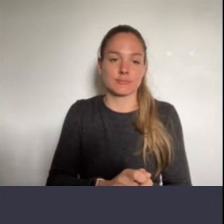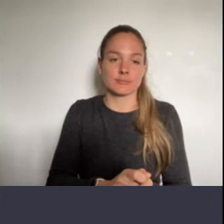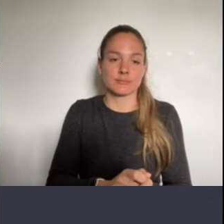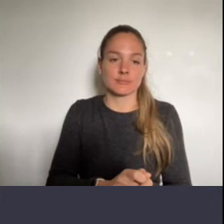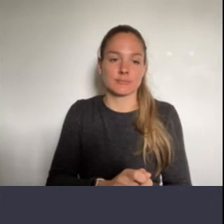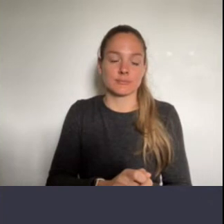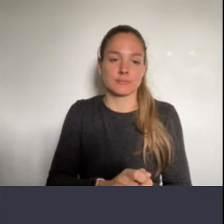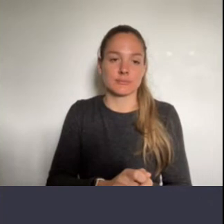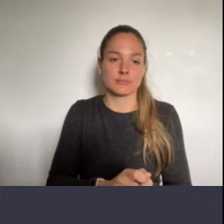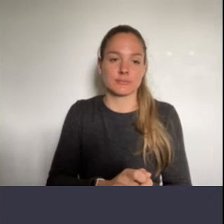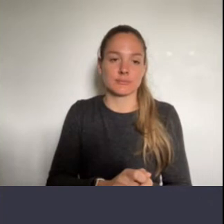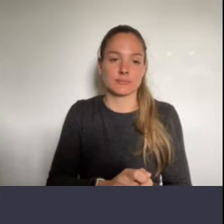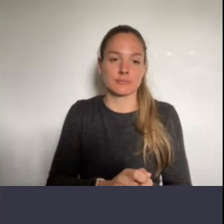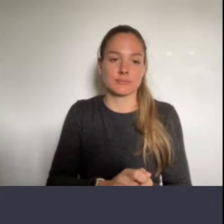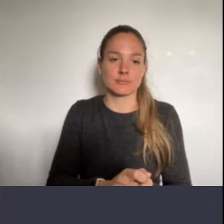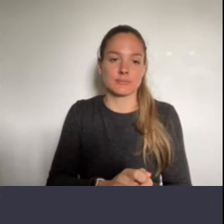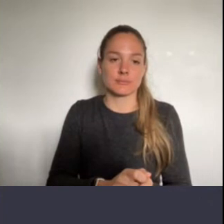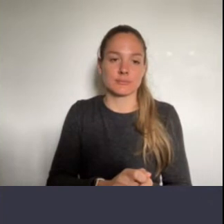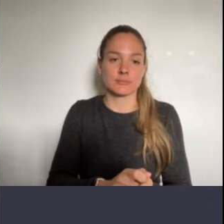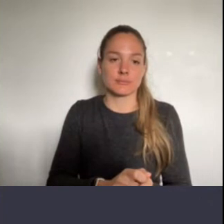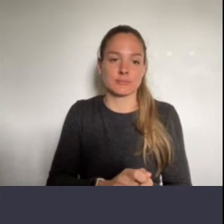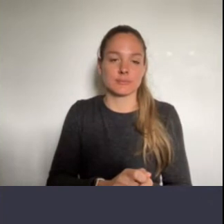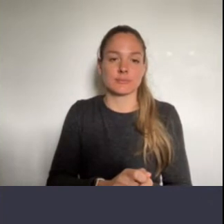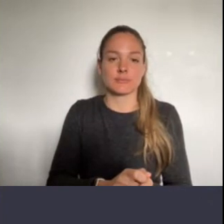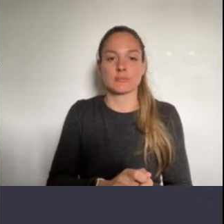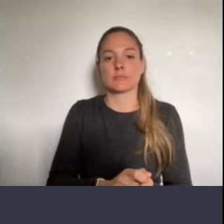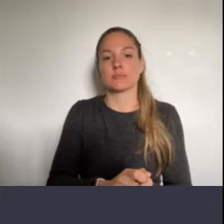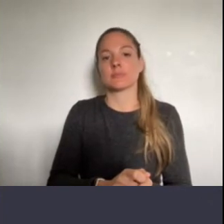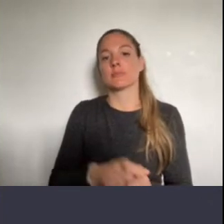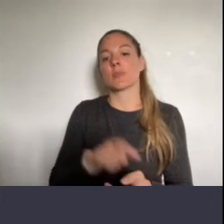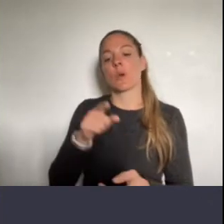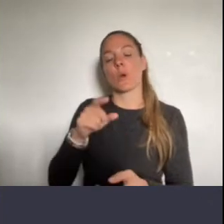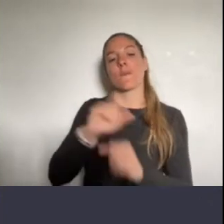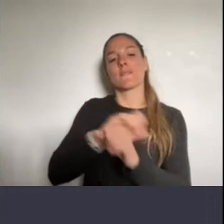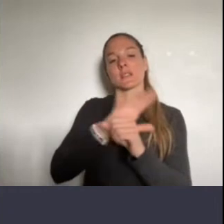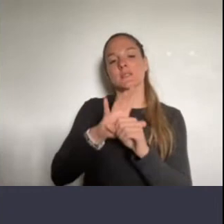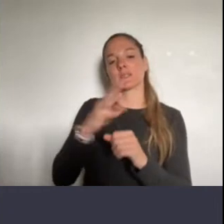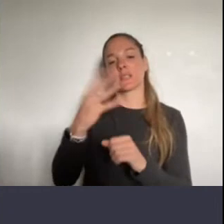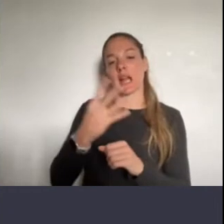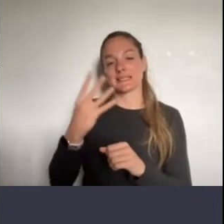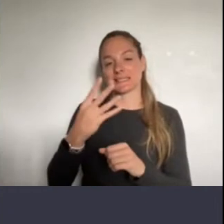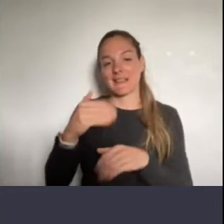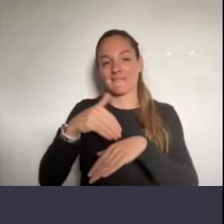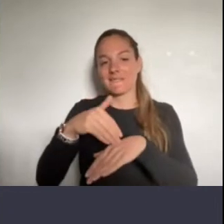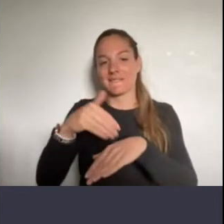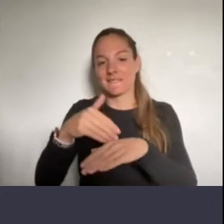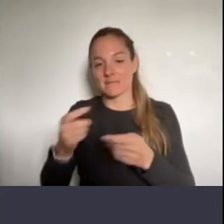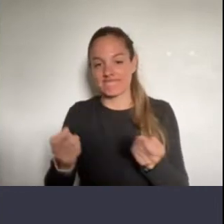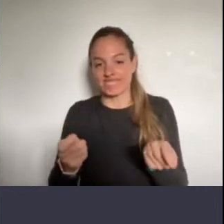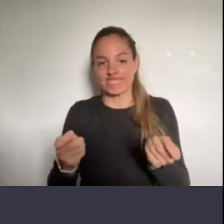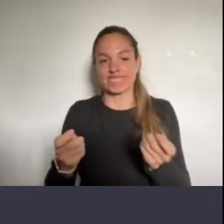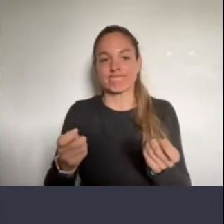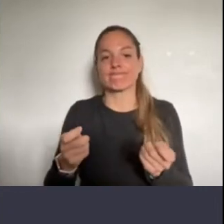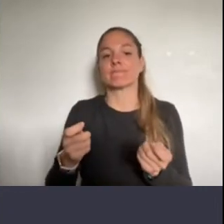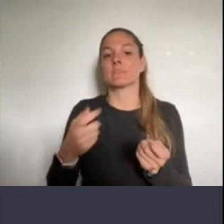So this area around the mitigating effects of COVID-19 is something that's most likely to have more data